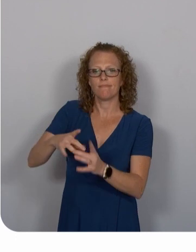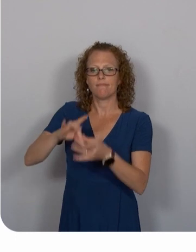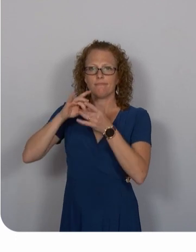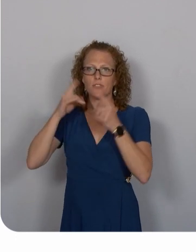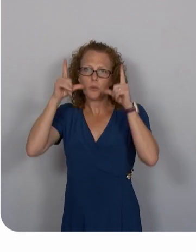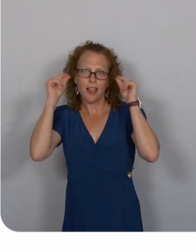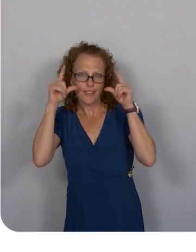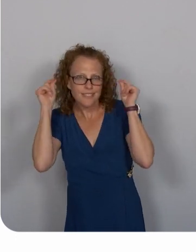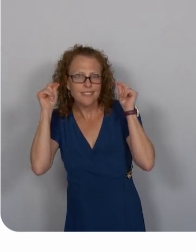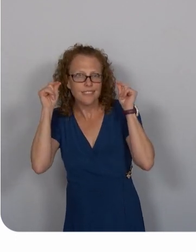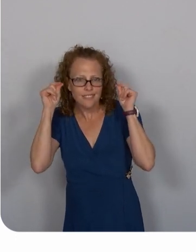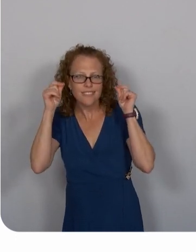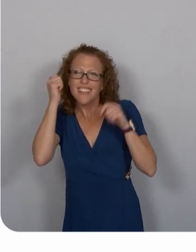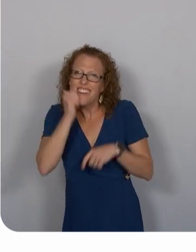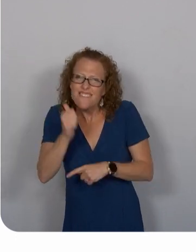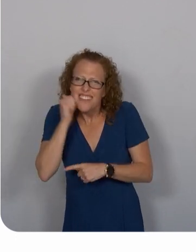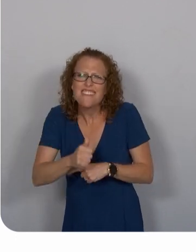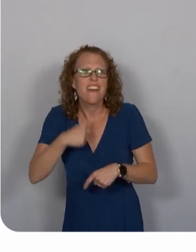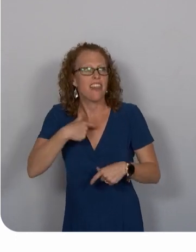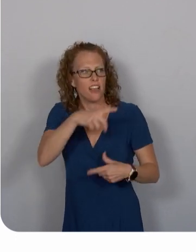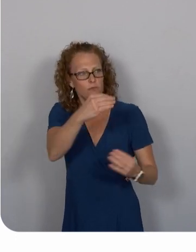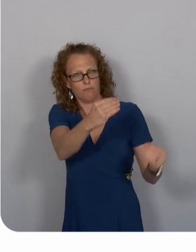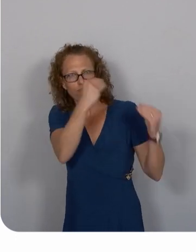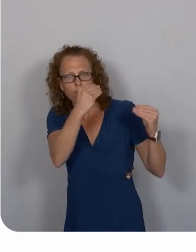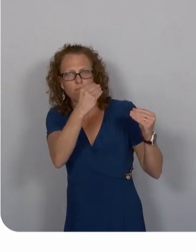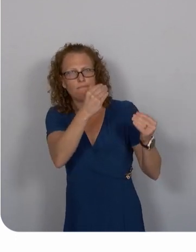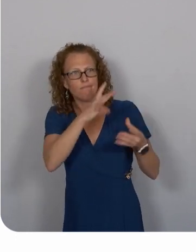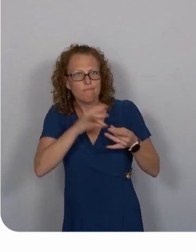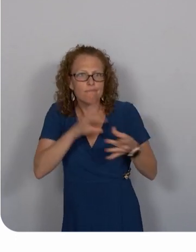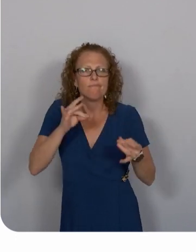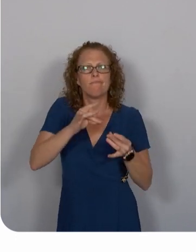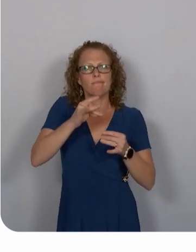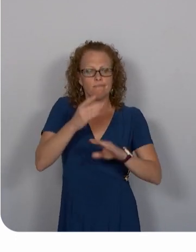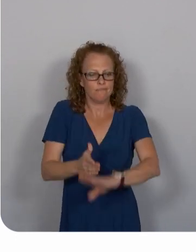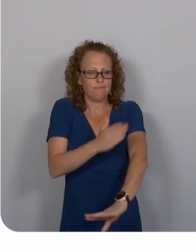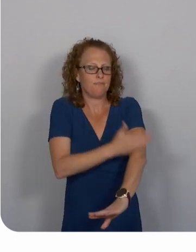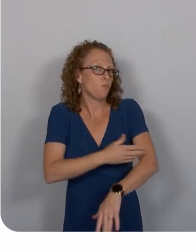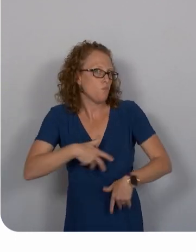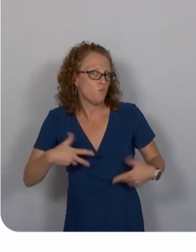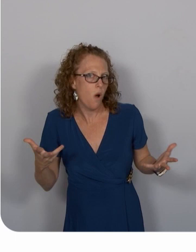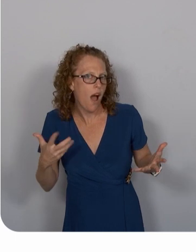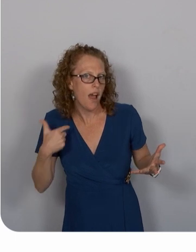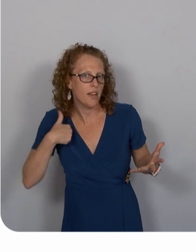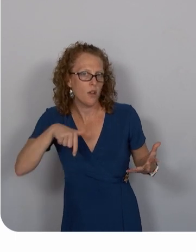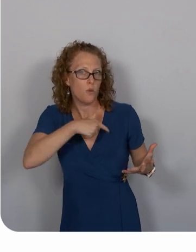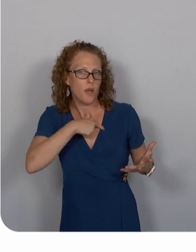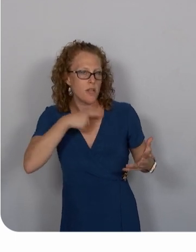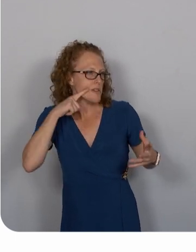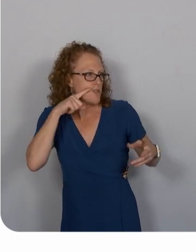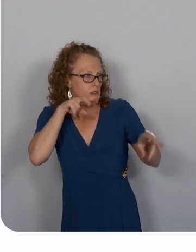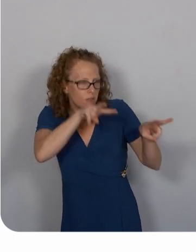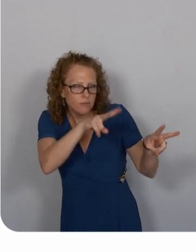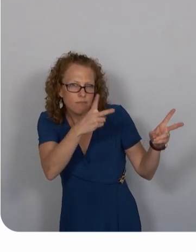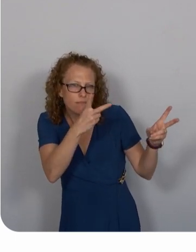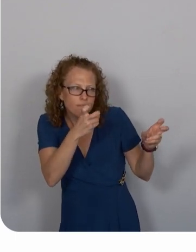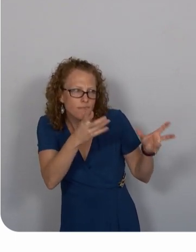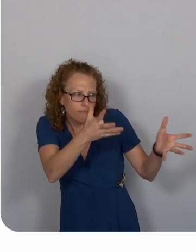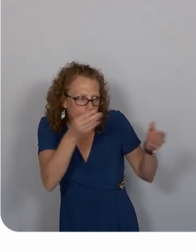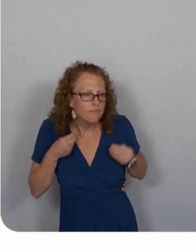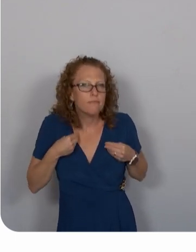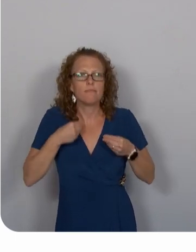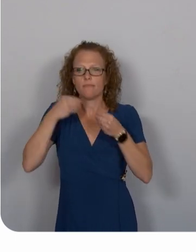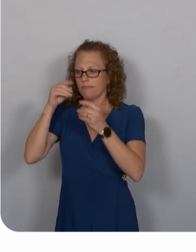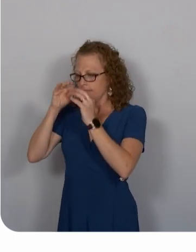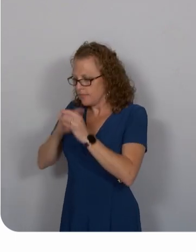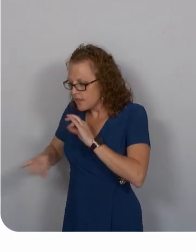most and what they want us to improve. We heard all of your feedback, and we thank you for